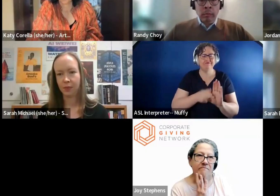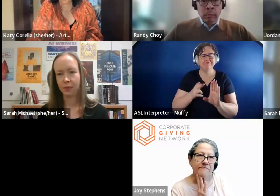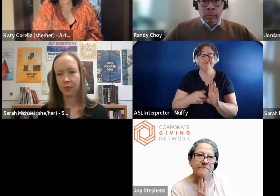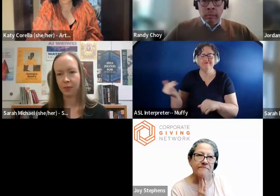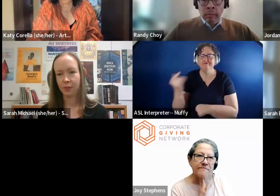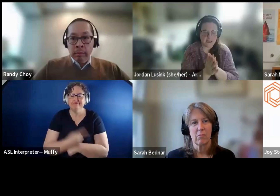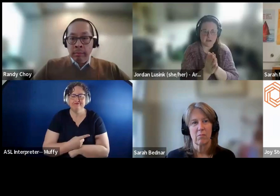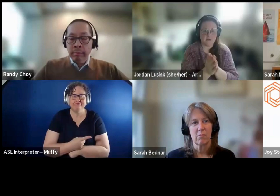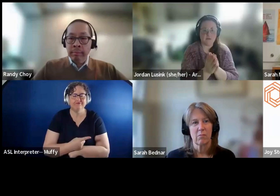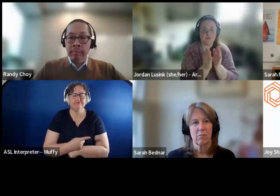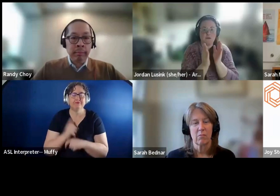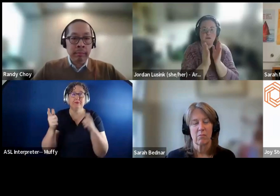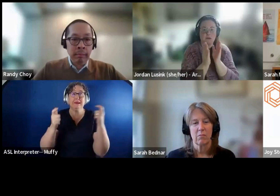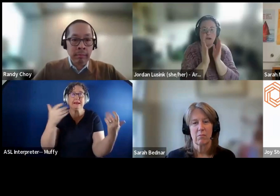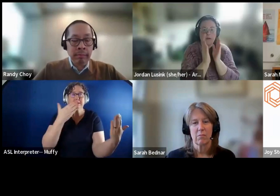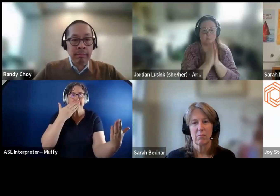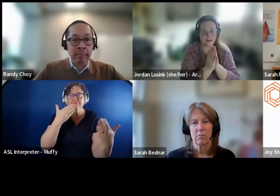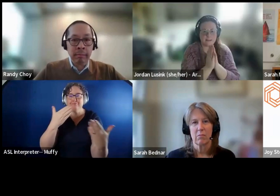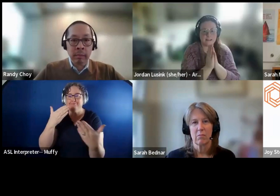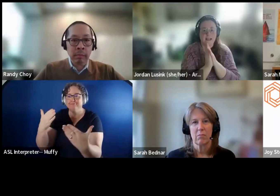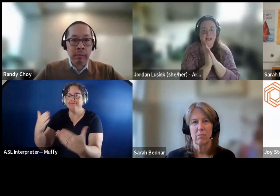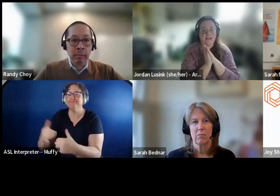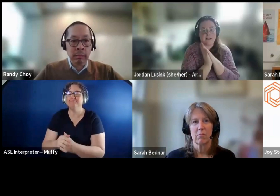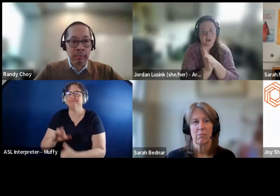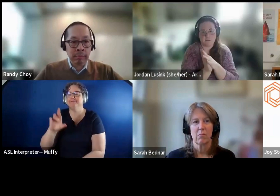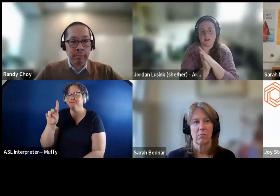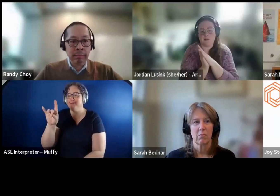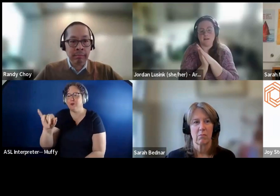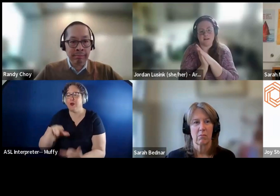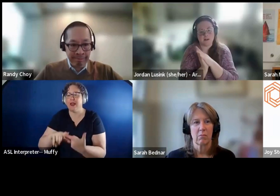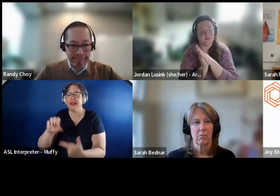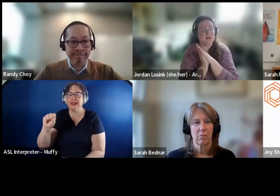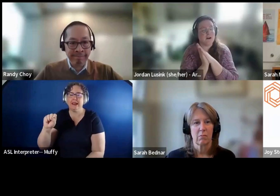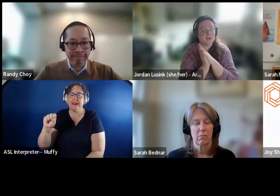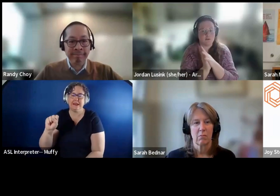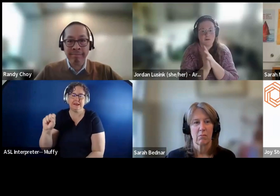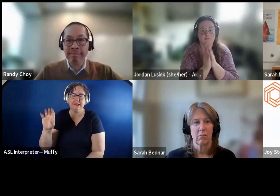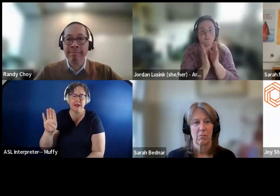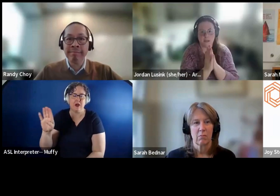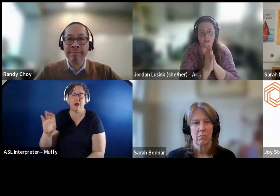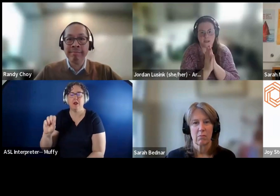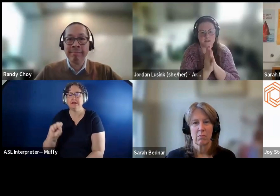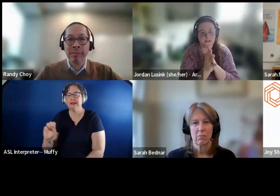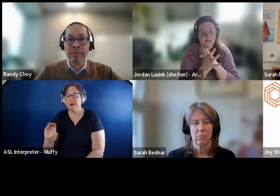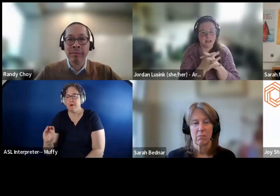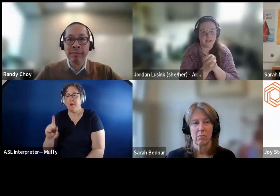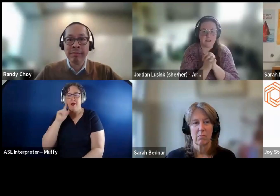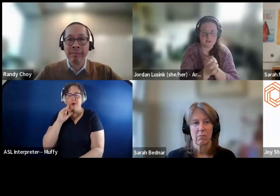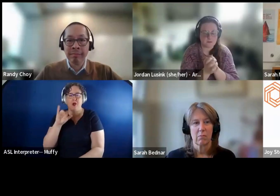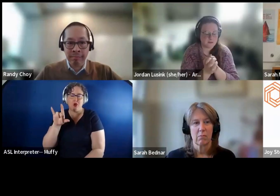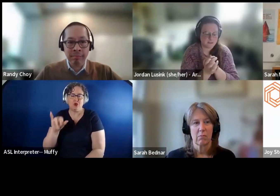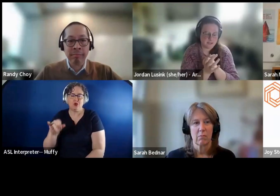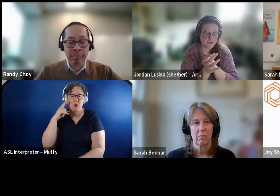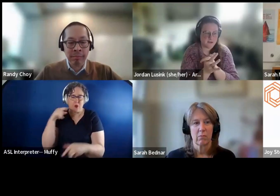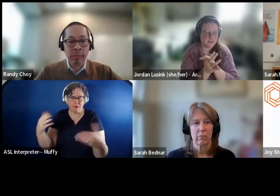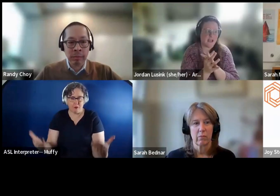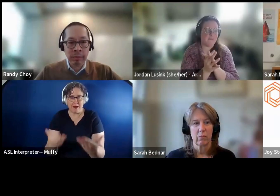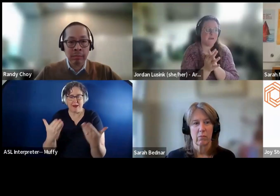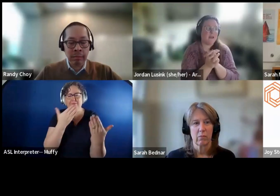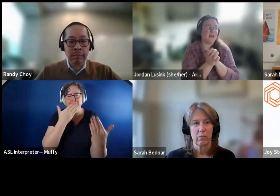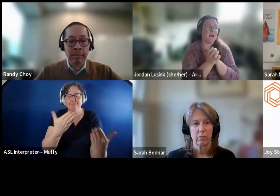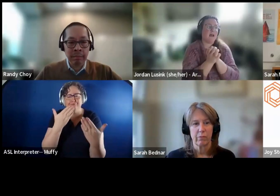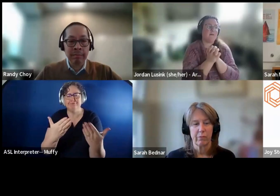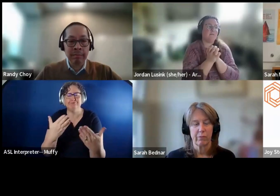and a big thank you to Randy and Sarah Michael and Sarah Bednar and Joy for being here today. Thank you so much for taking